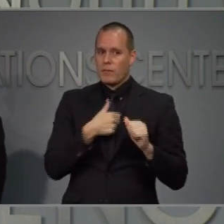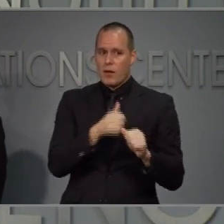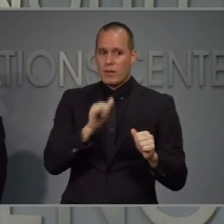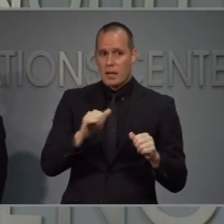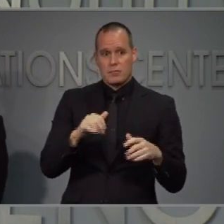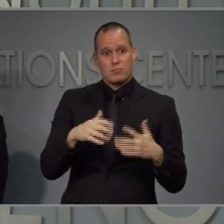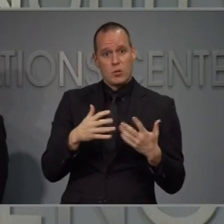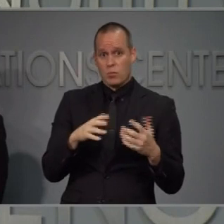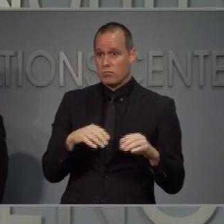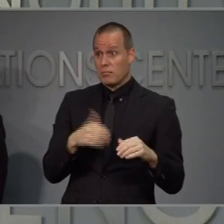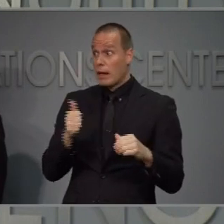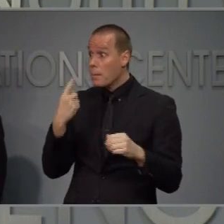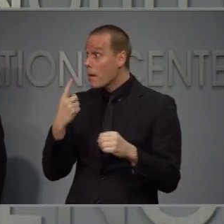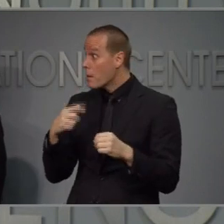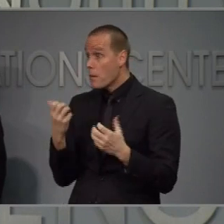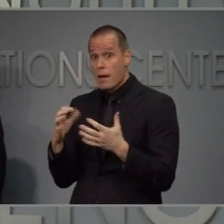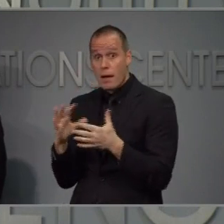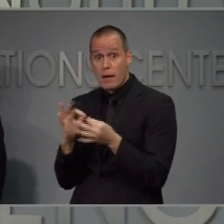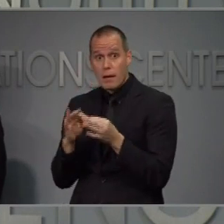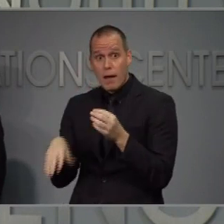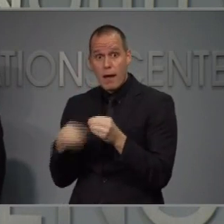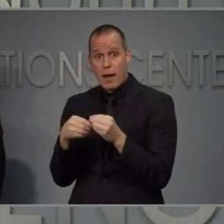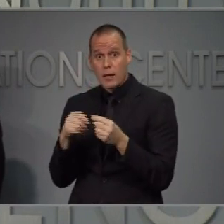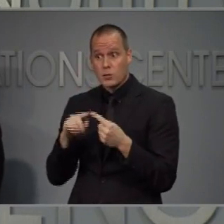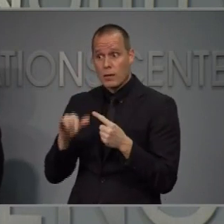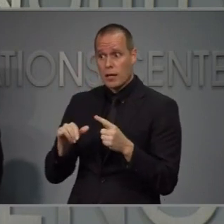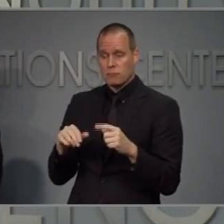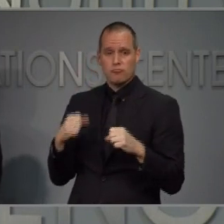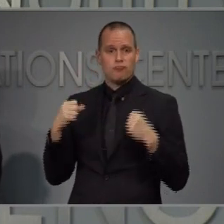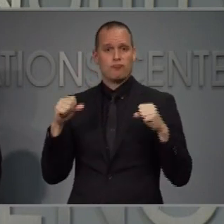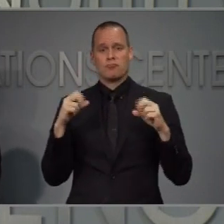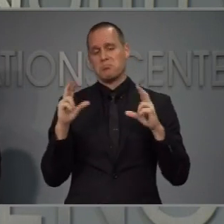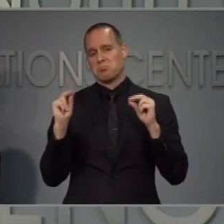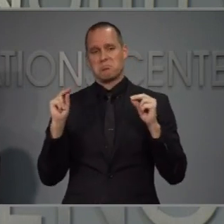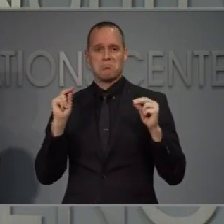guys? Okay. Thank you. Next question.